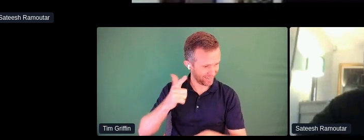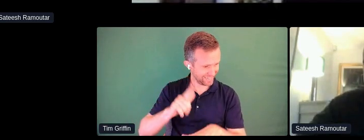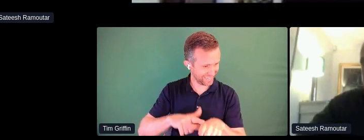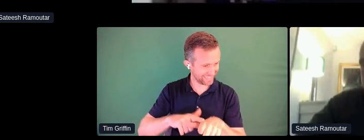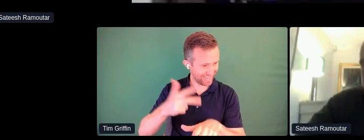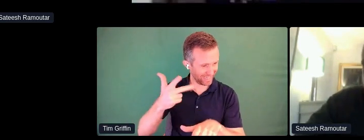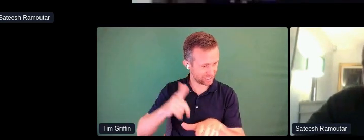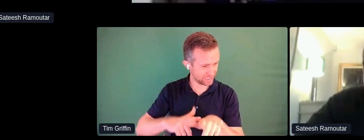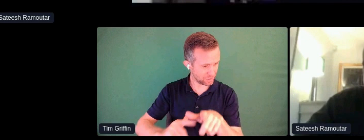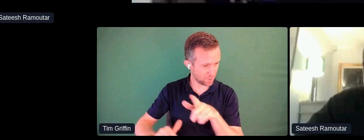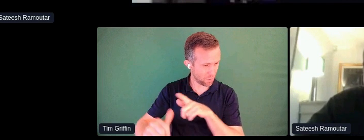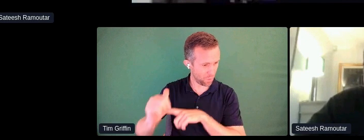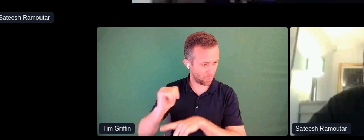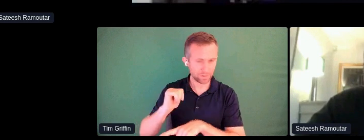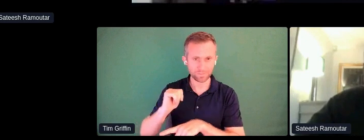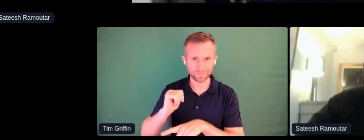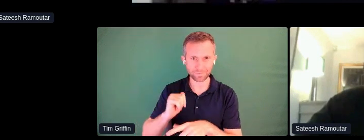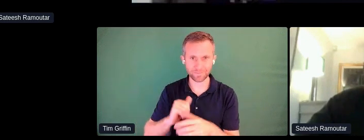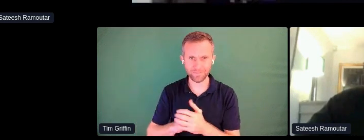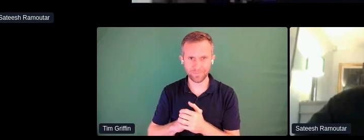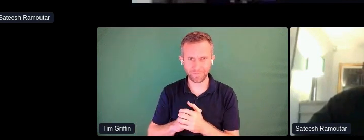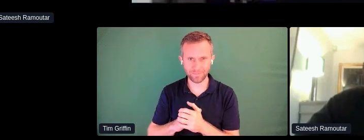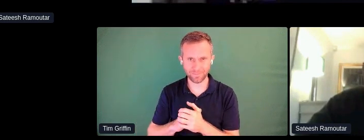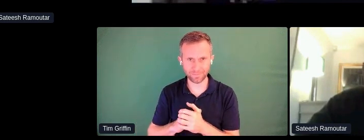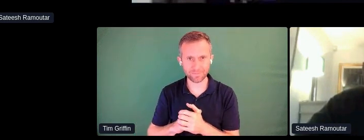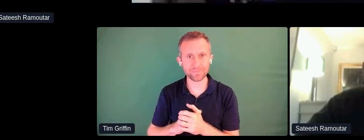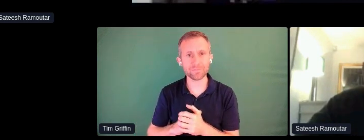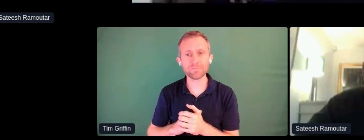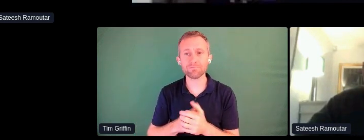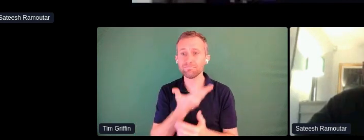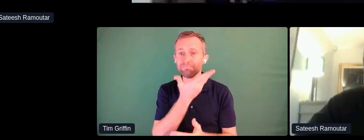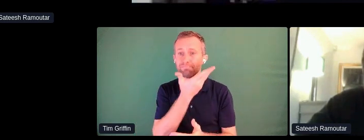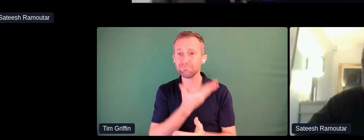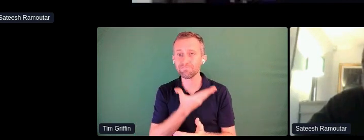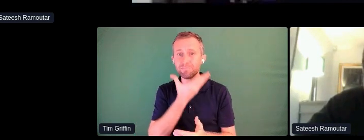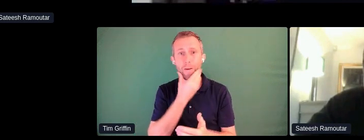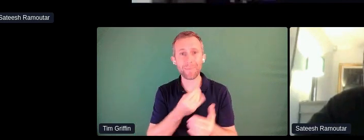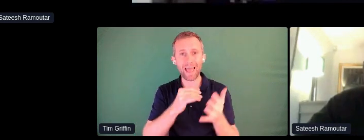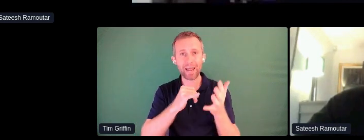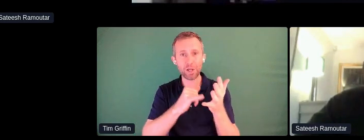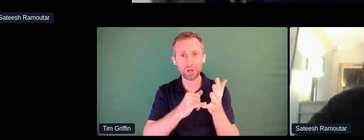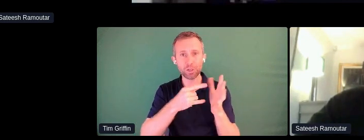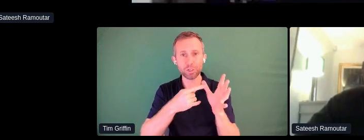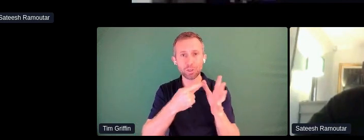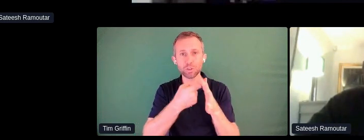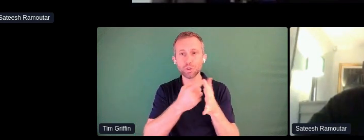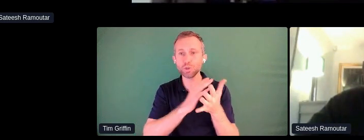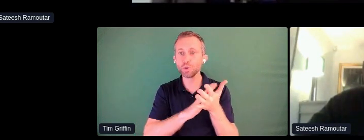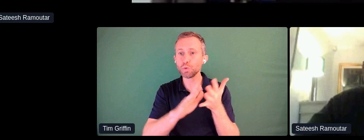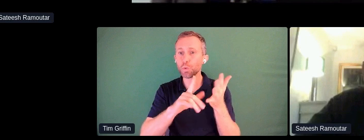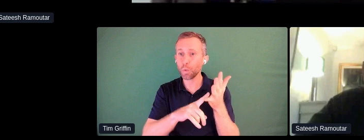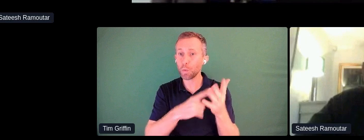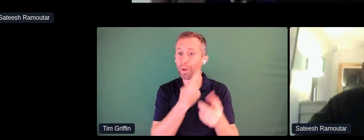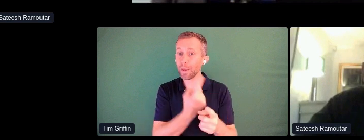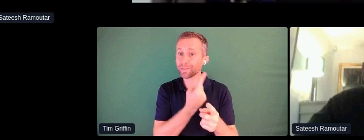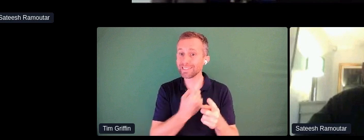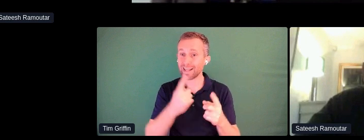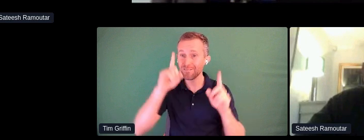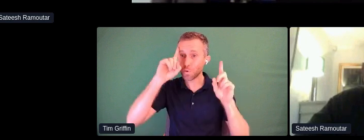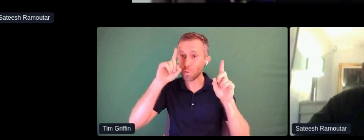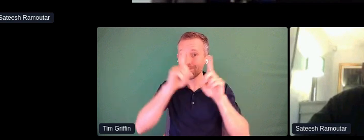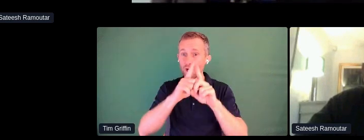So 2010, I'd like you to meet Suku. Suku was a 77 years old retired university lecturer.